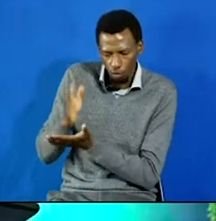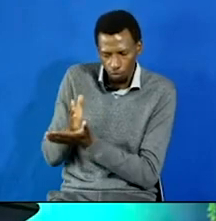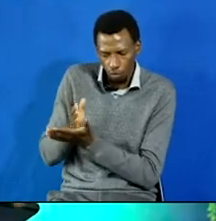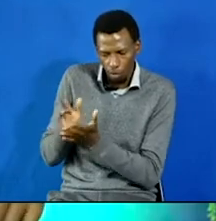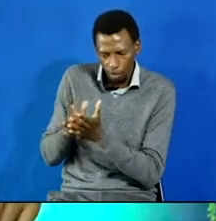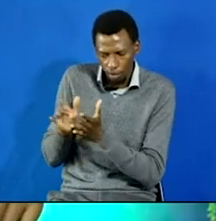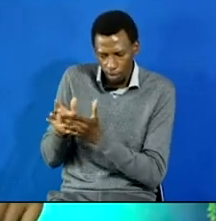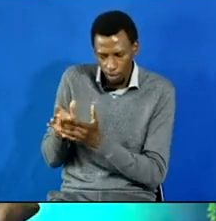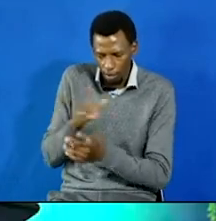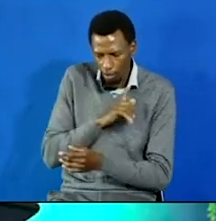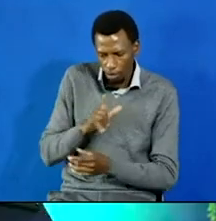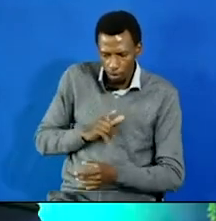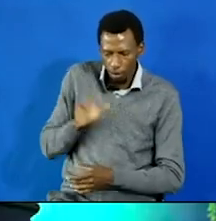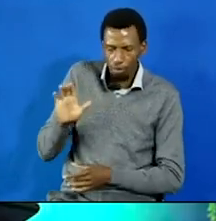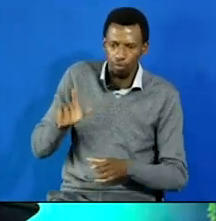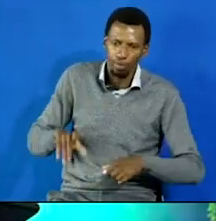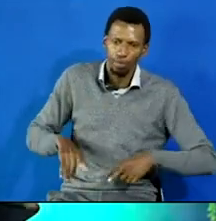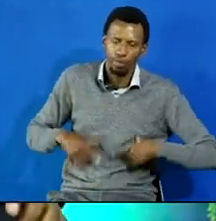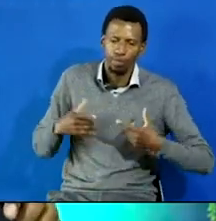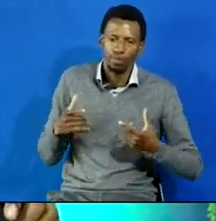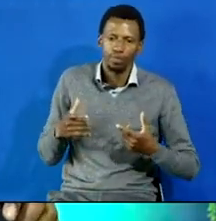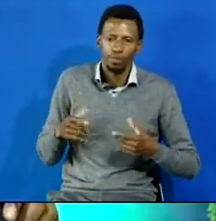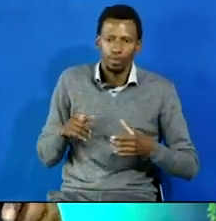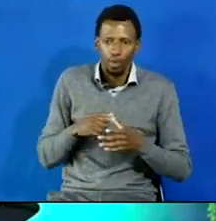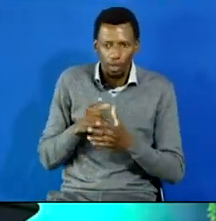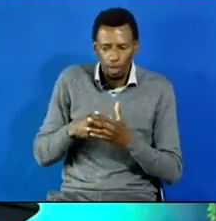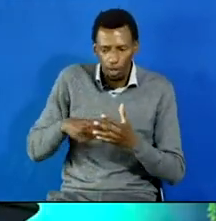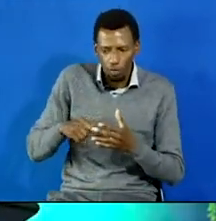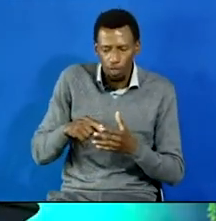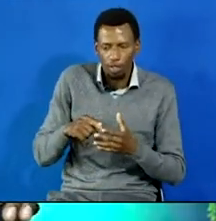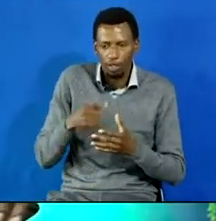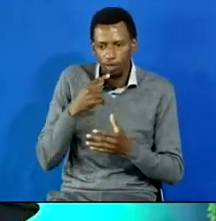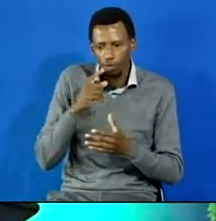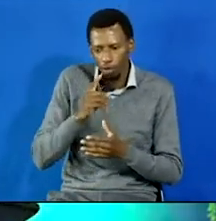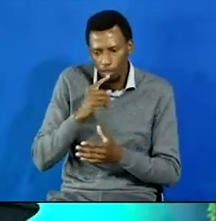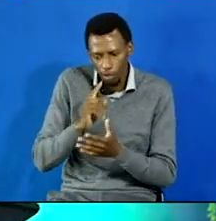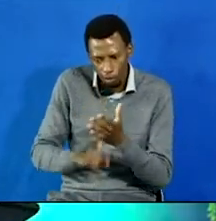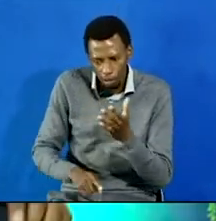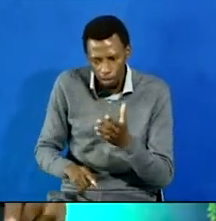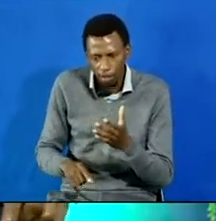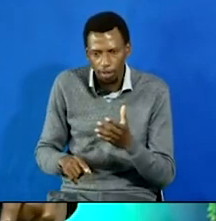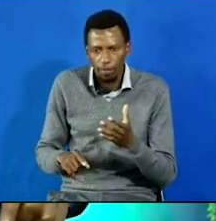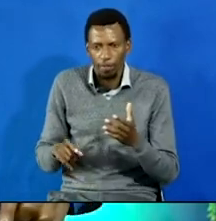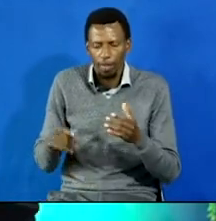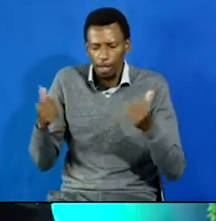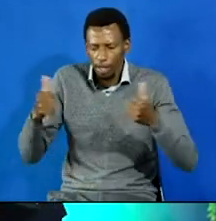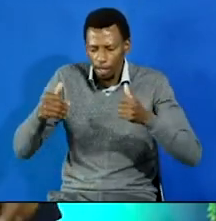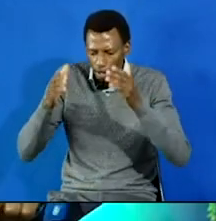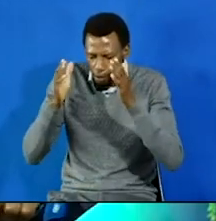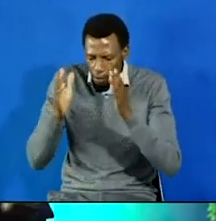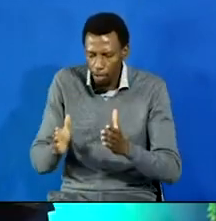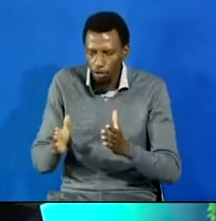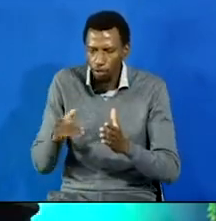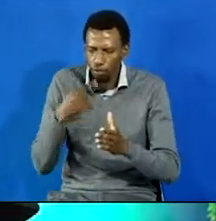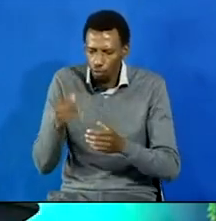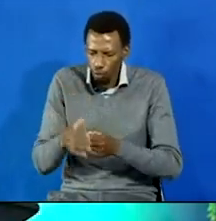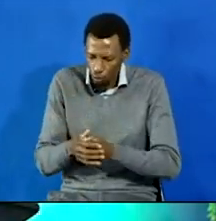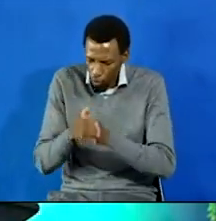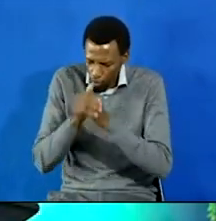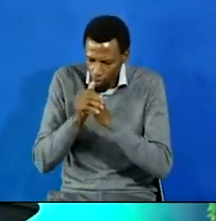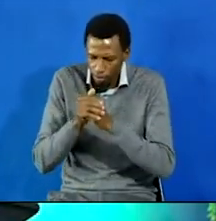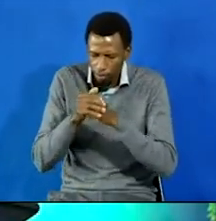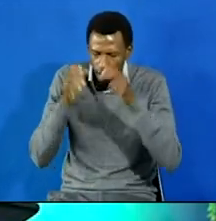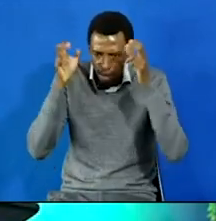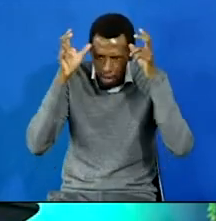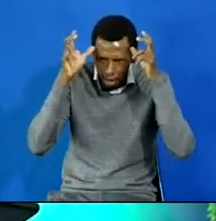be warning them as the third angel speaks and says, any man who worships the beast and his image, and as the